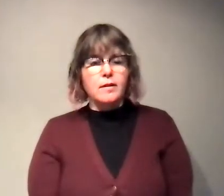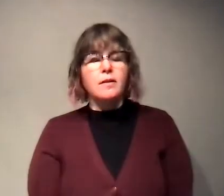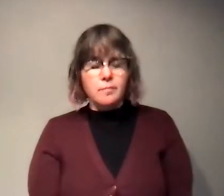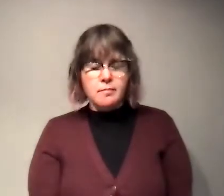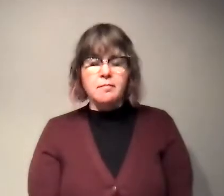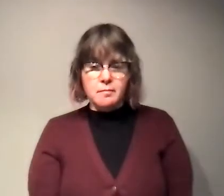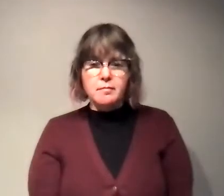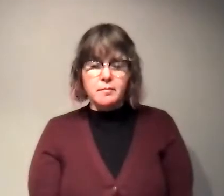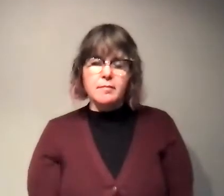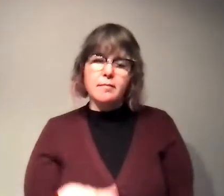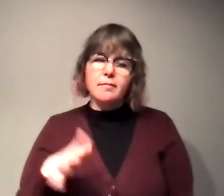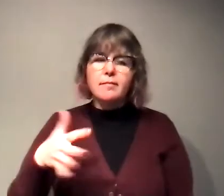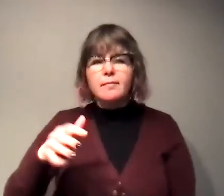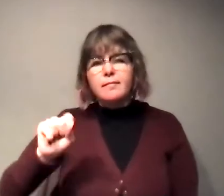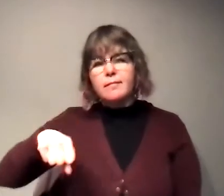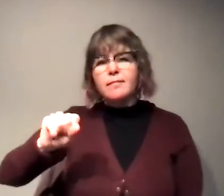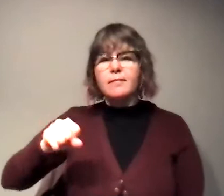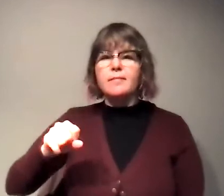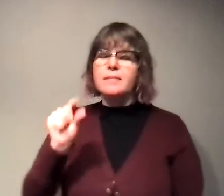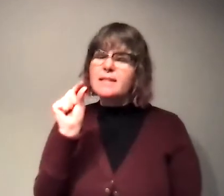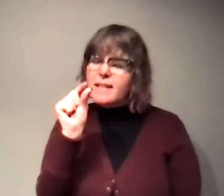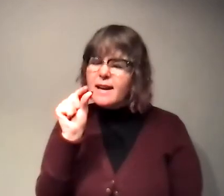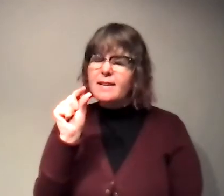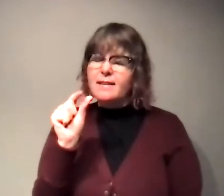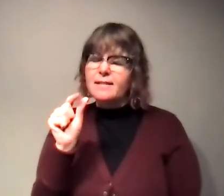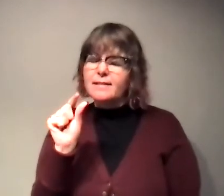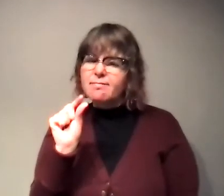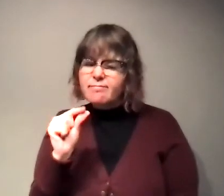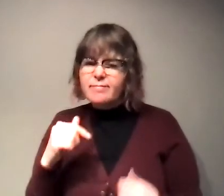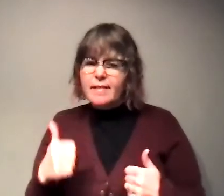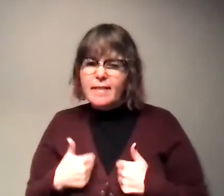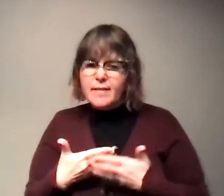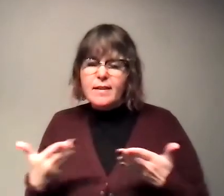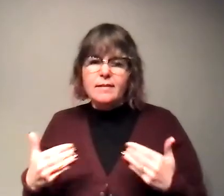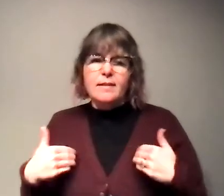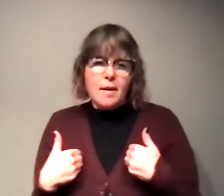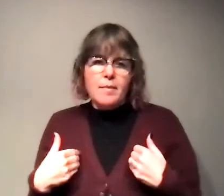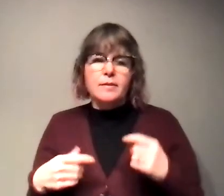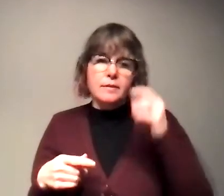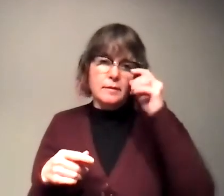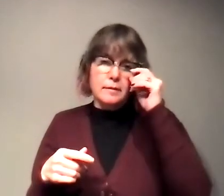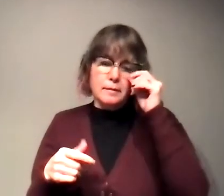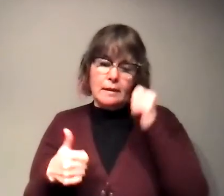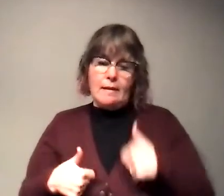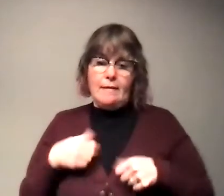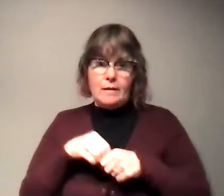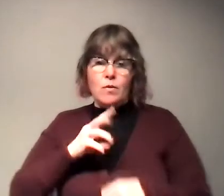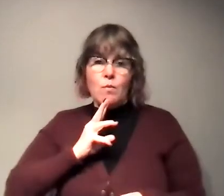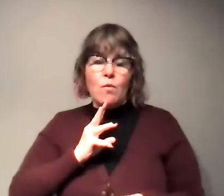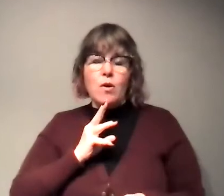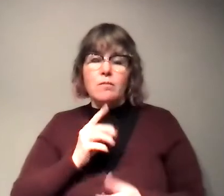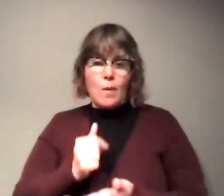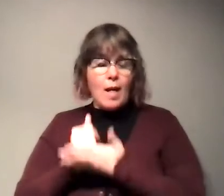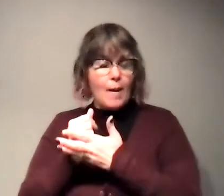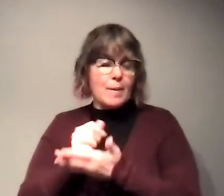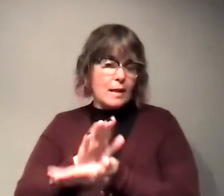Yes, to some degree, there are tiny little animals that live in the water that do help to clean